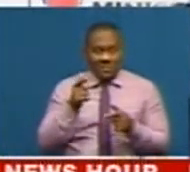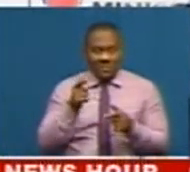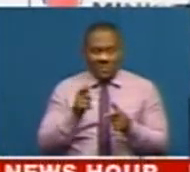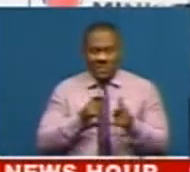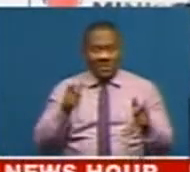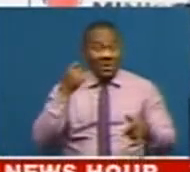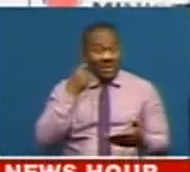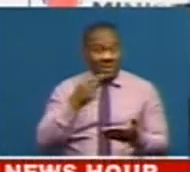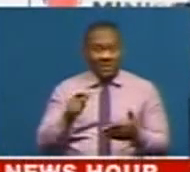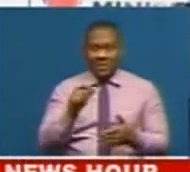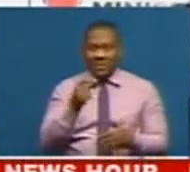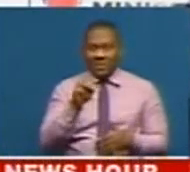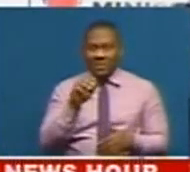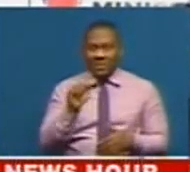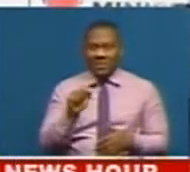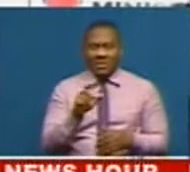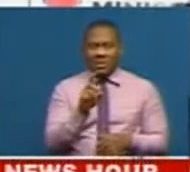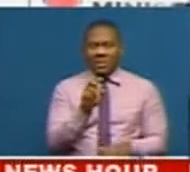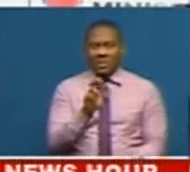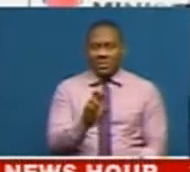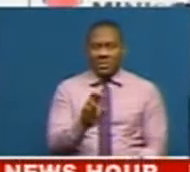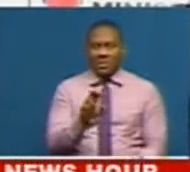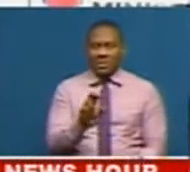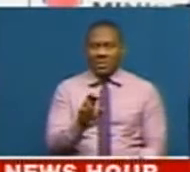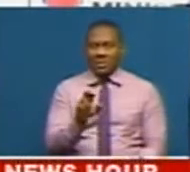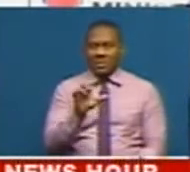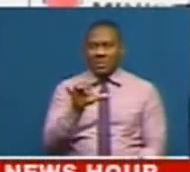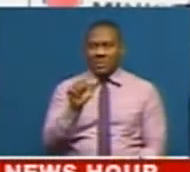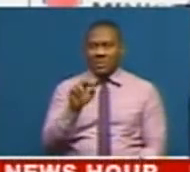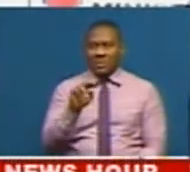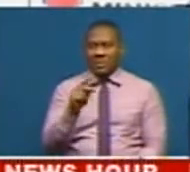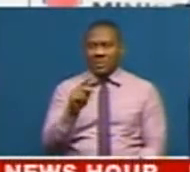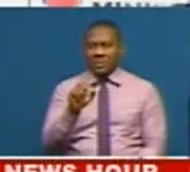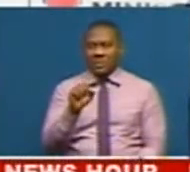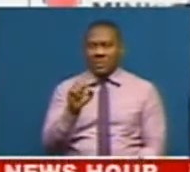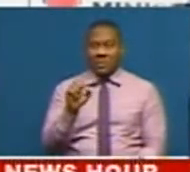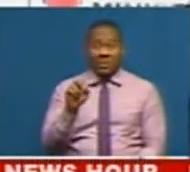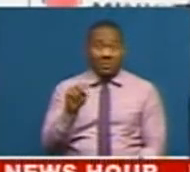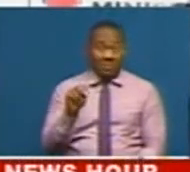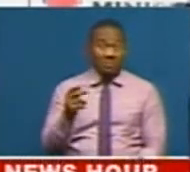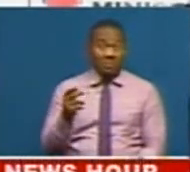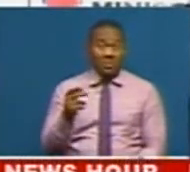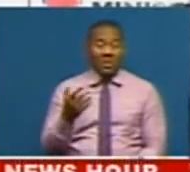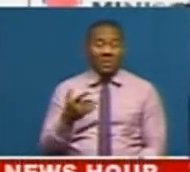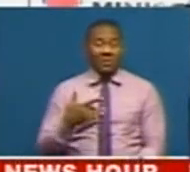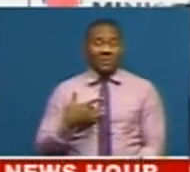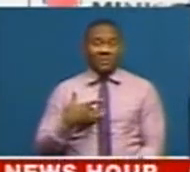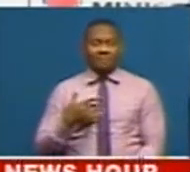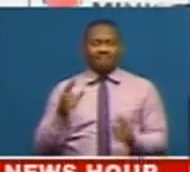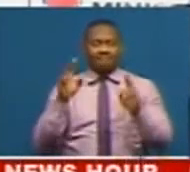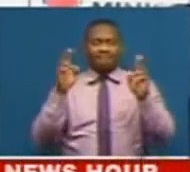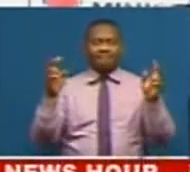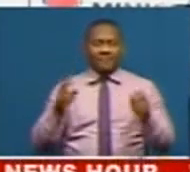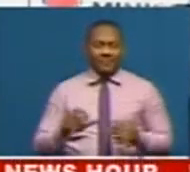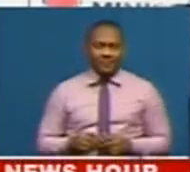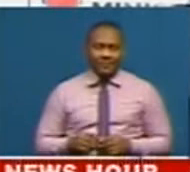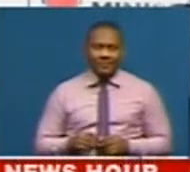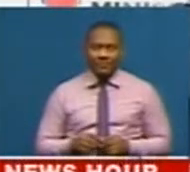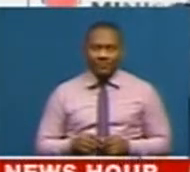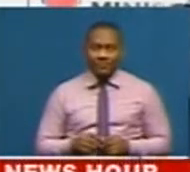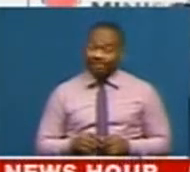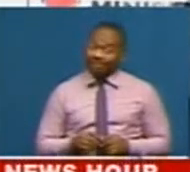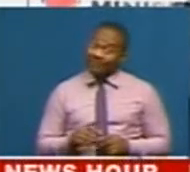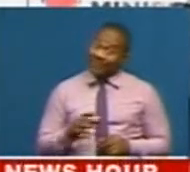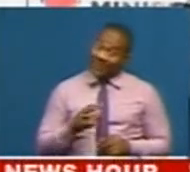GMA, Dr. Justice Yangson's reaction to the announcement, and I quote,